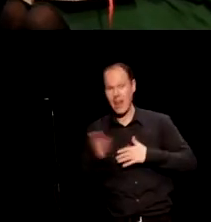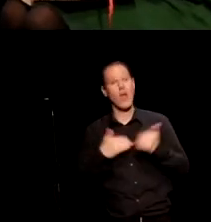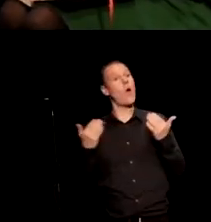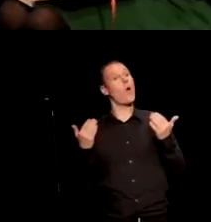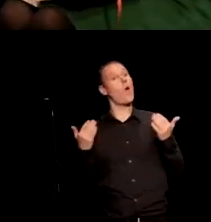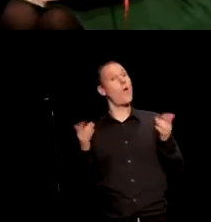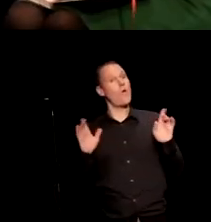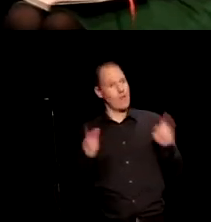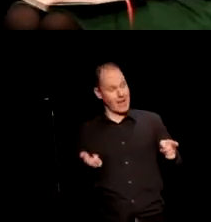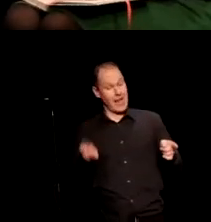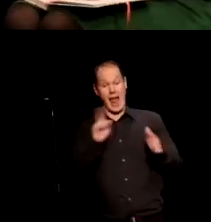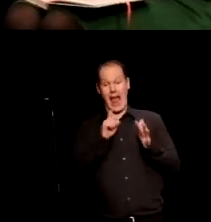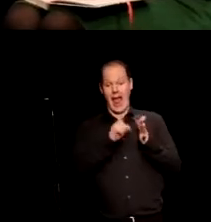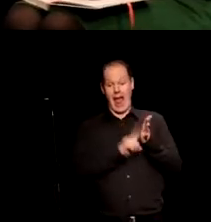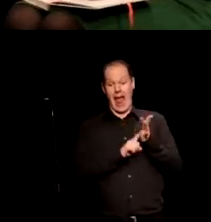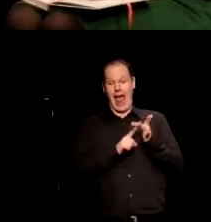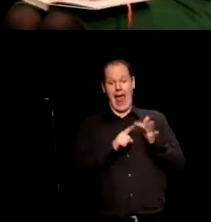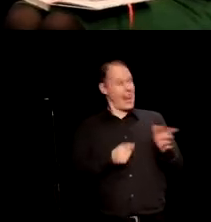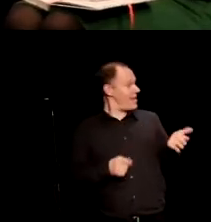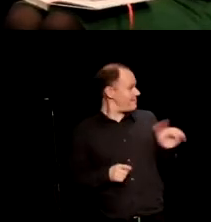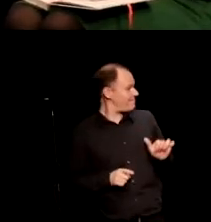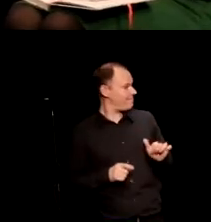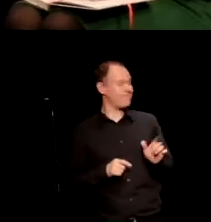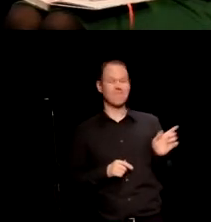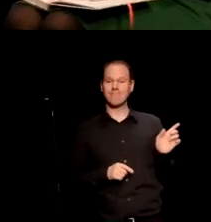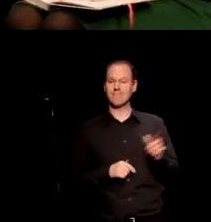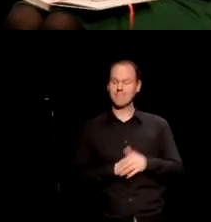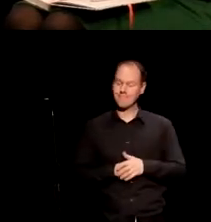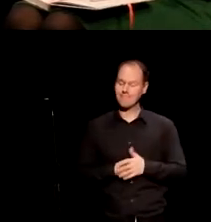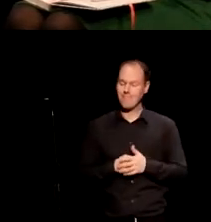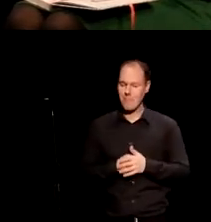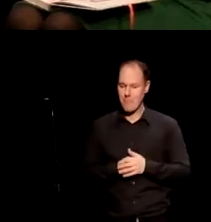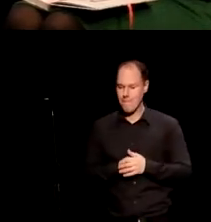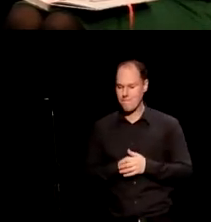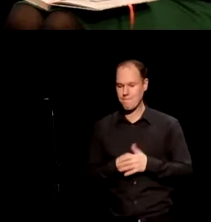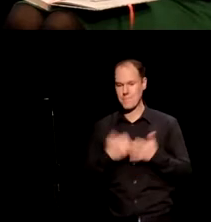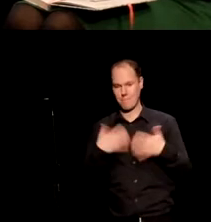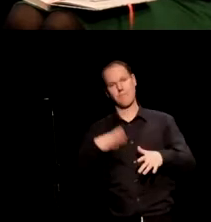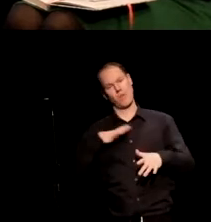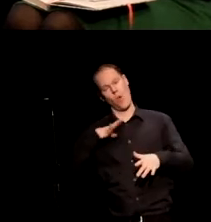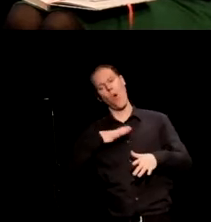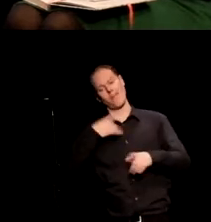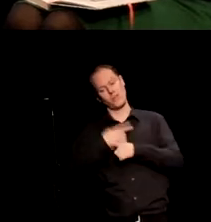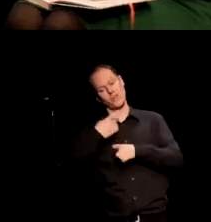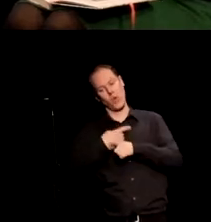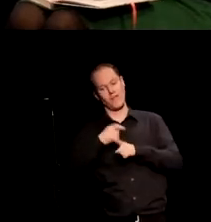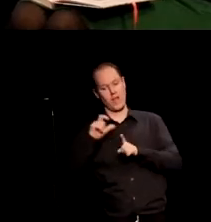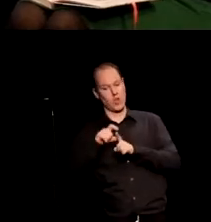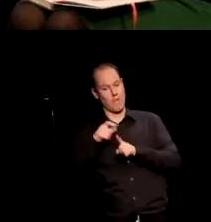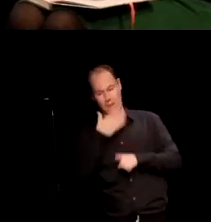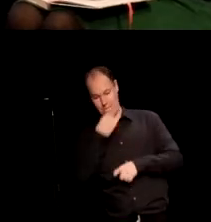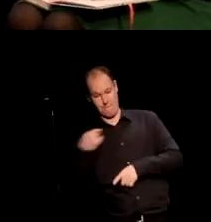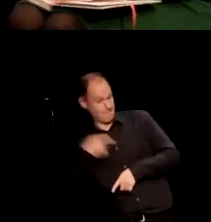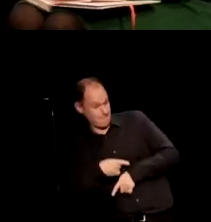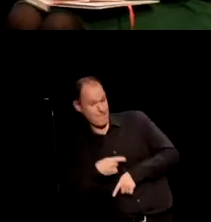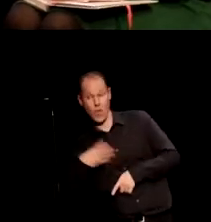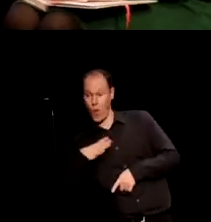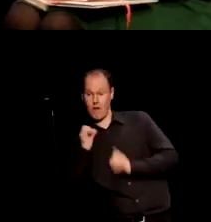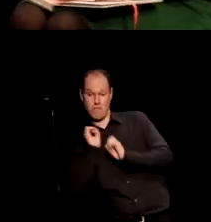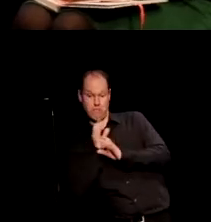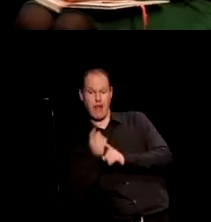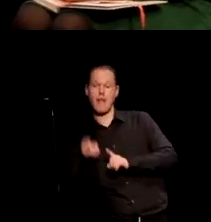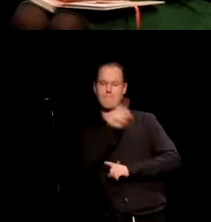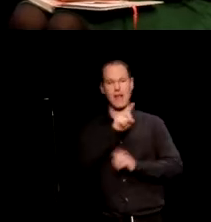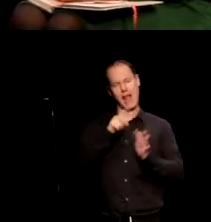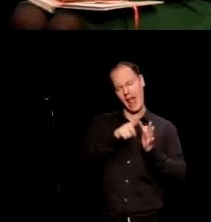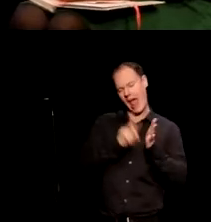Ellie a chance. So we heard a little bit from Dermot there about some of the reading from the census report. I just wondered, maybe Ellie, first